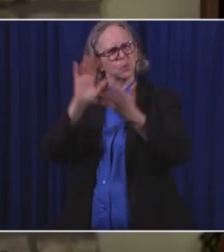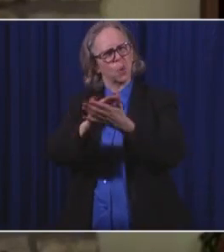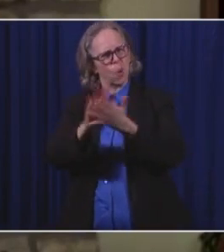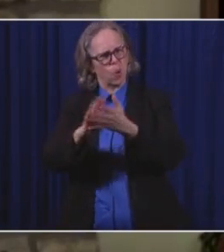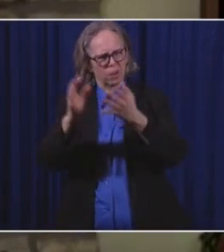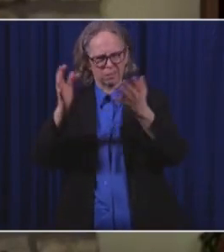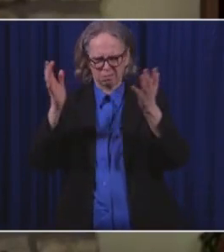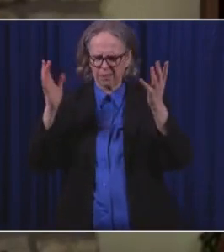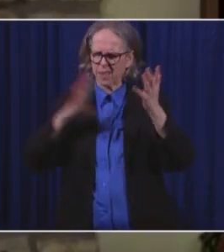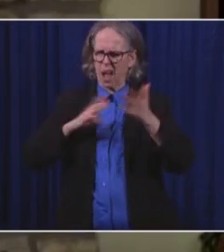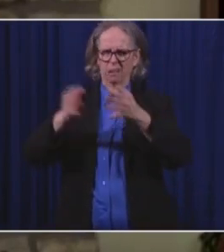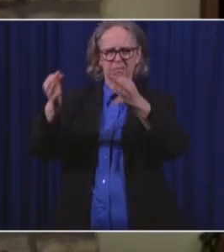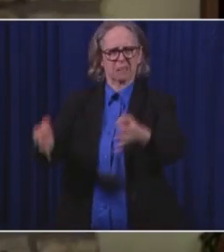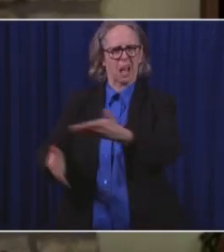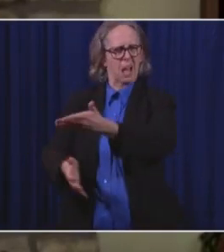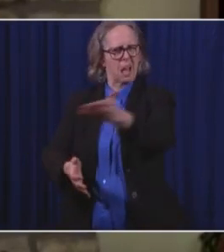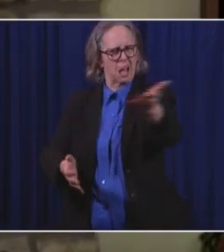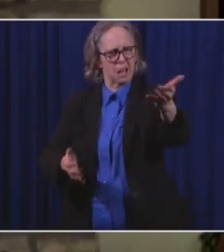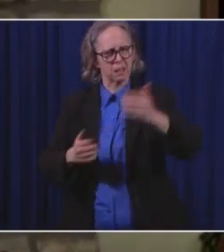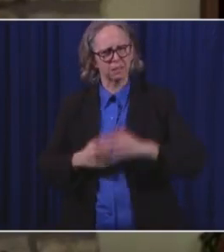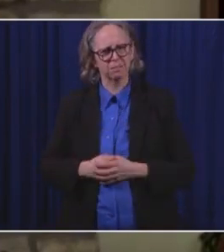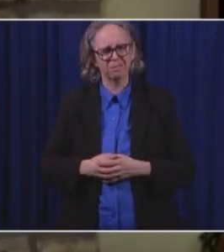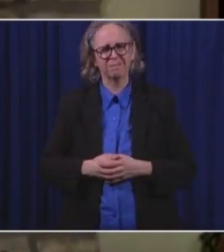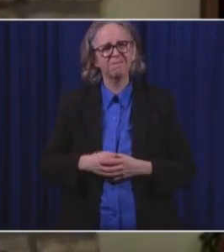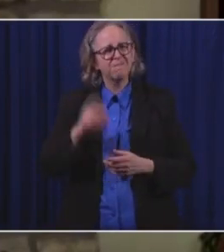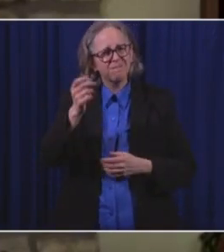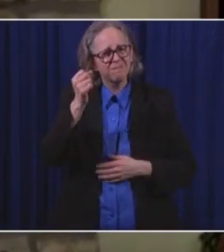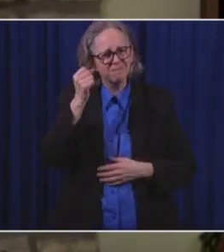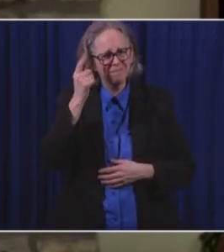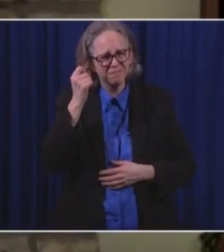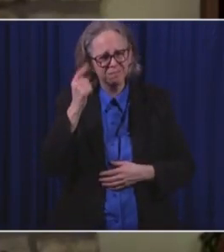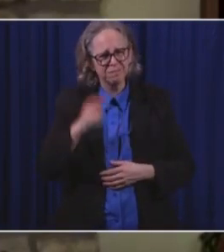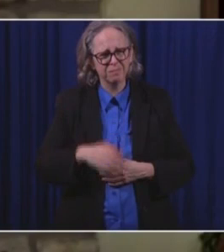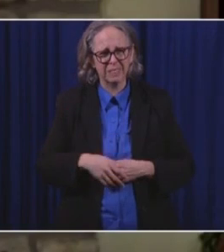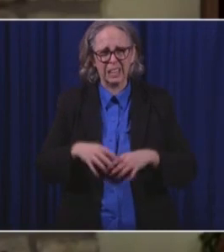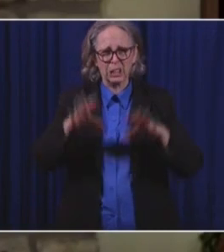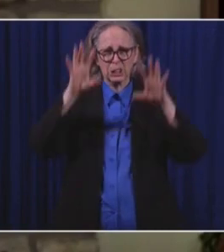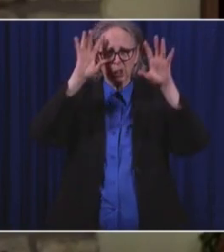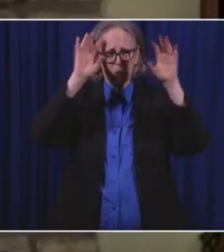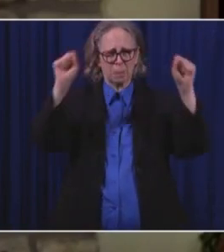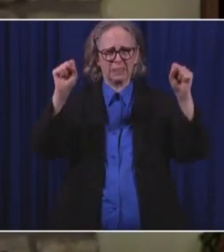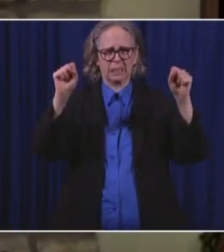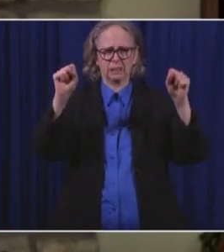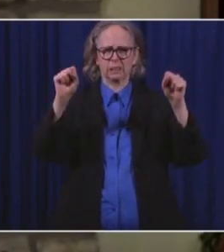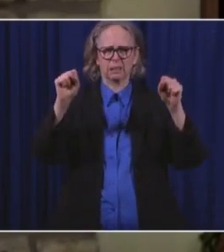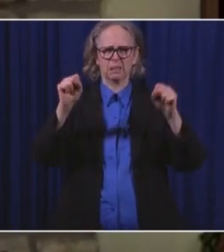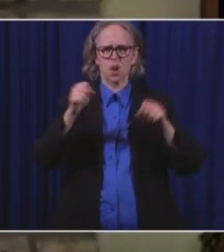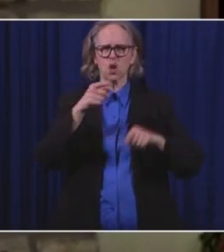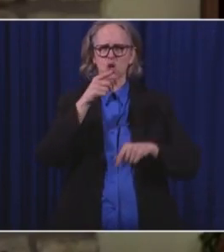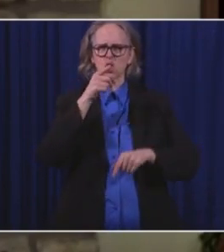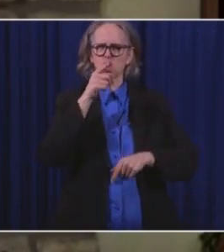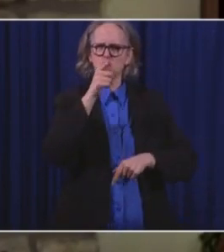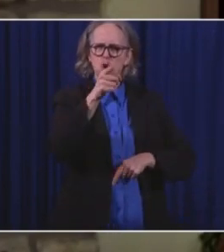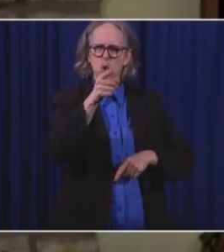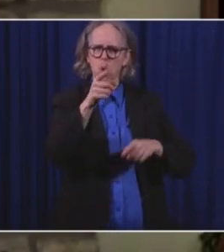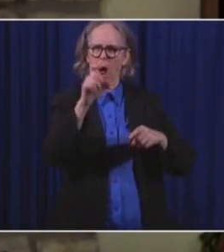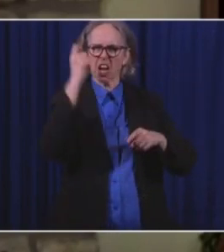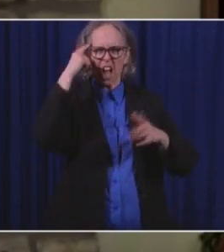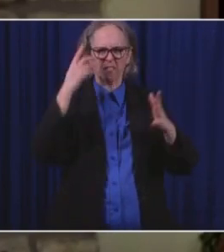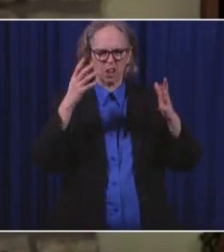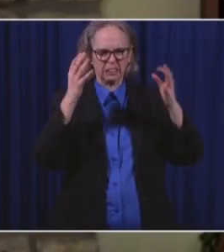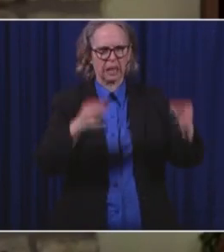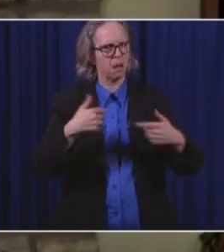had a number of them also tell me, you need to make this decision, Governor, because it's